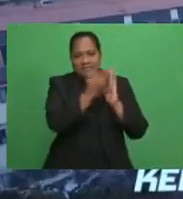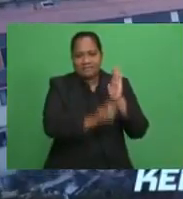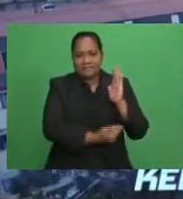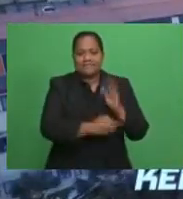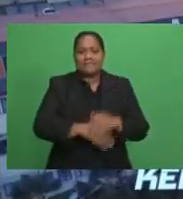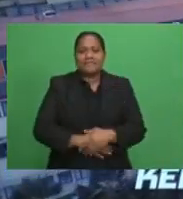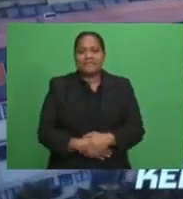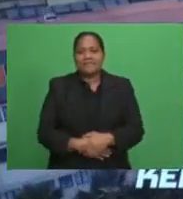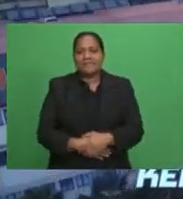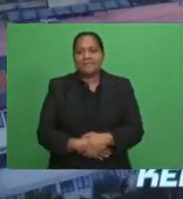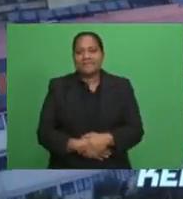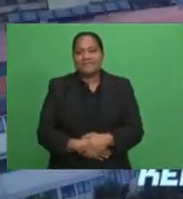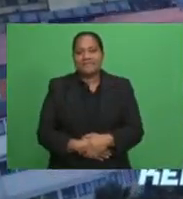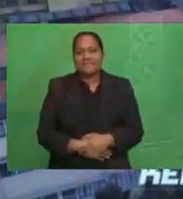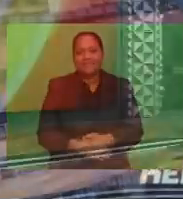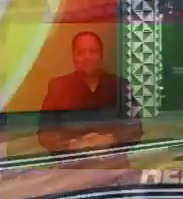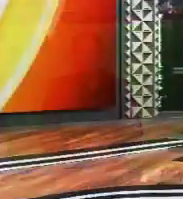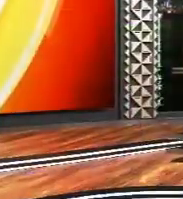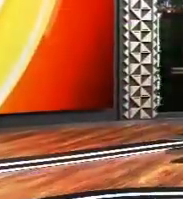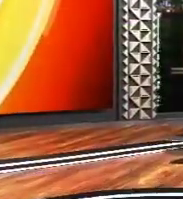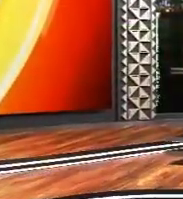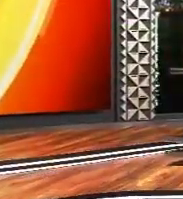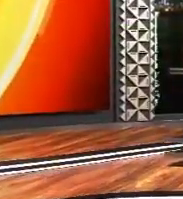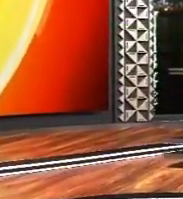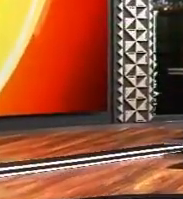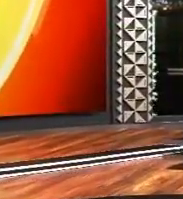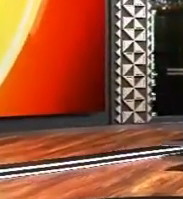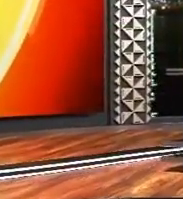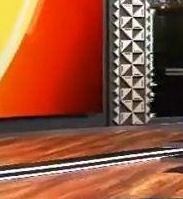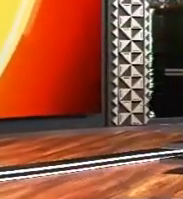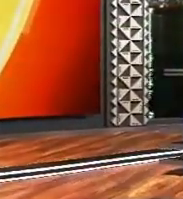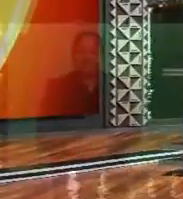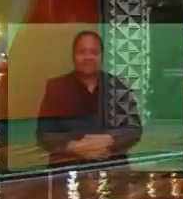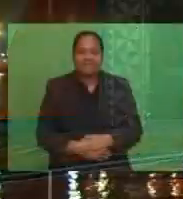FBC Suva, Jackie Spate.